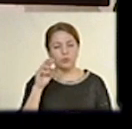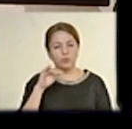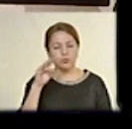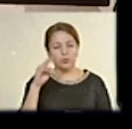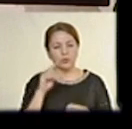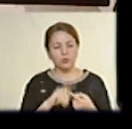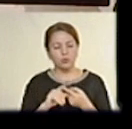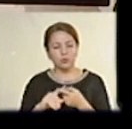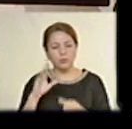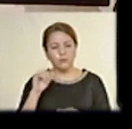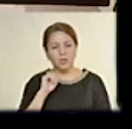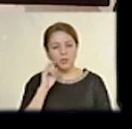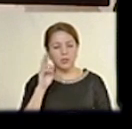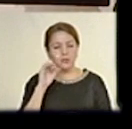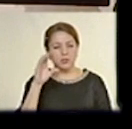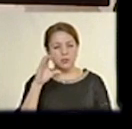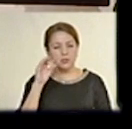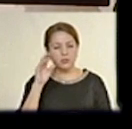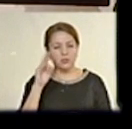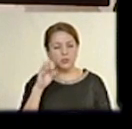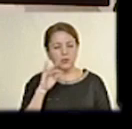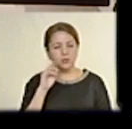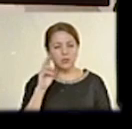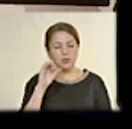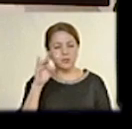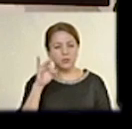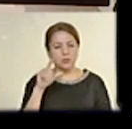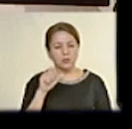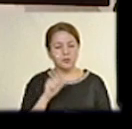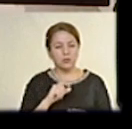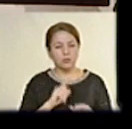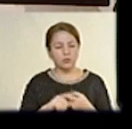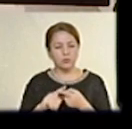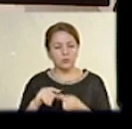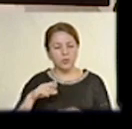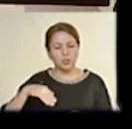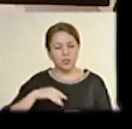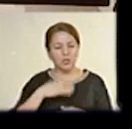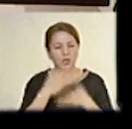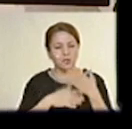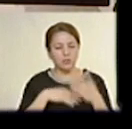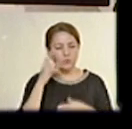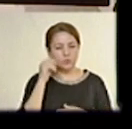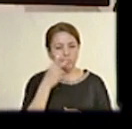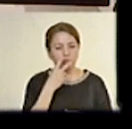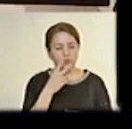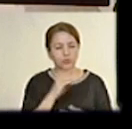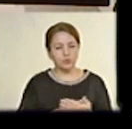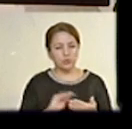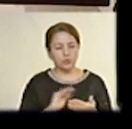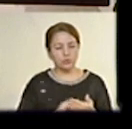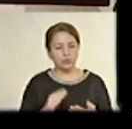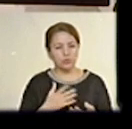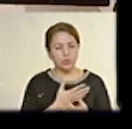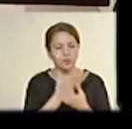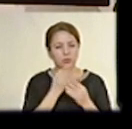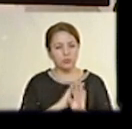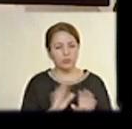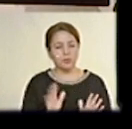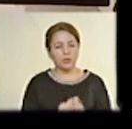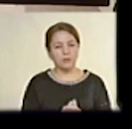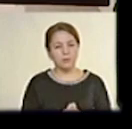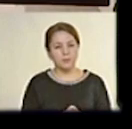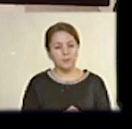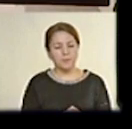qo'shib va kasrlarimizni kasrga qo'shib, ana undan keyin aralash son ko'rinishda belgilab olishni yodingizdan